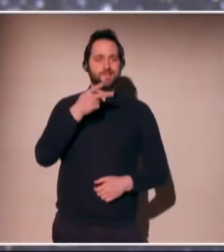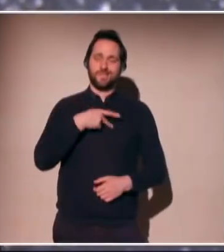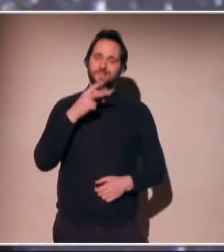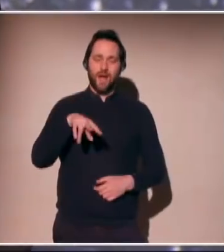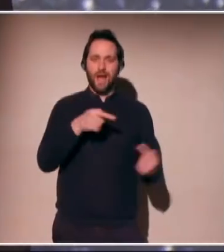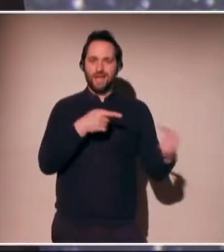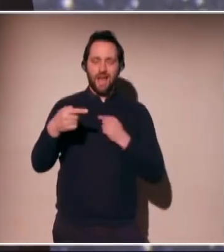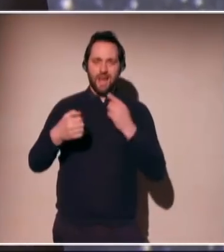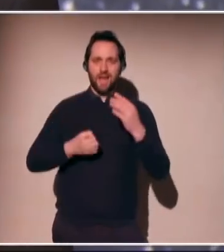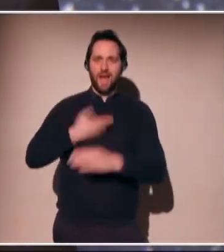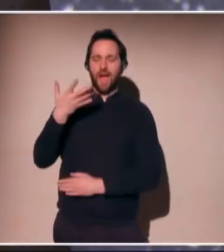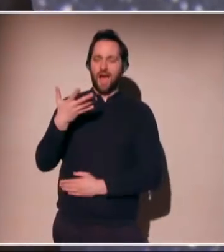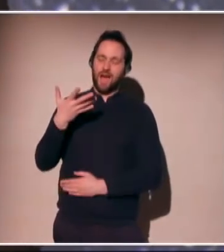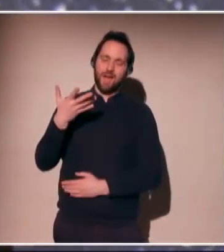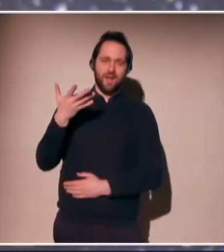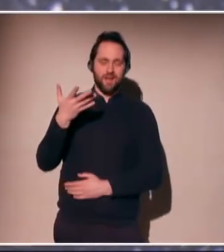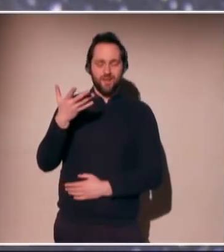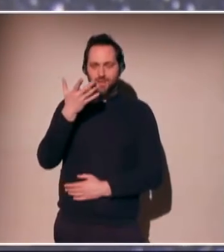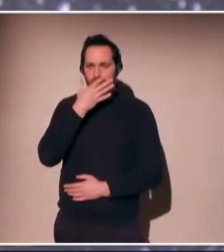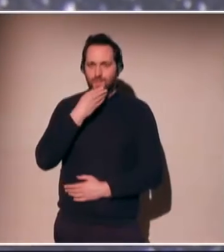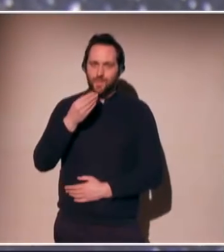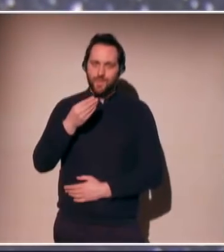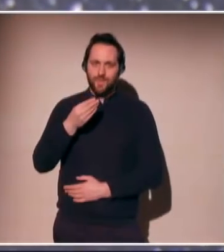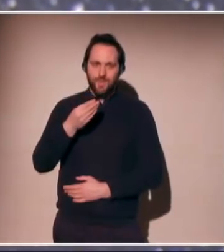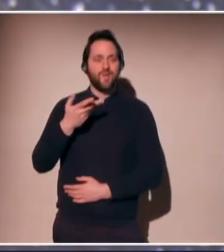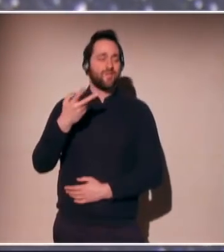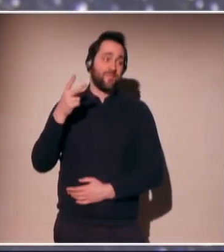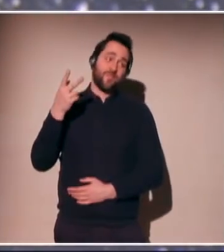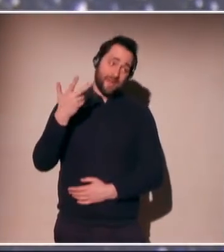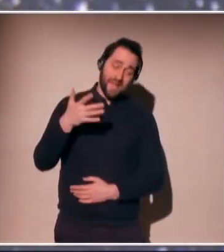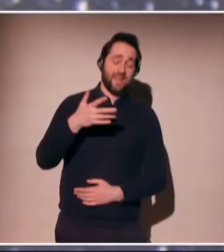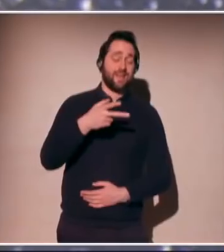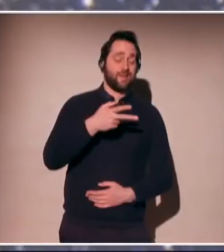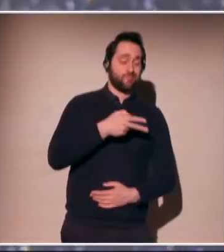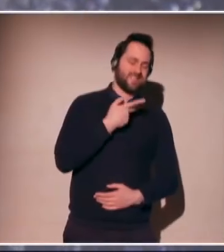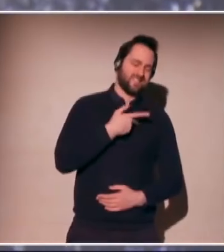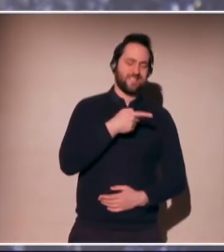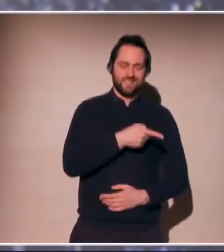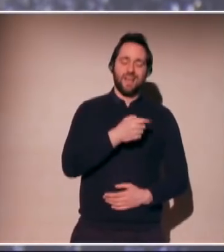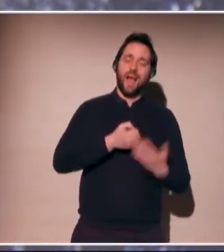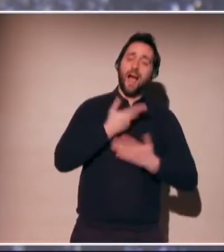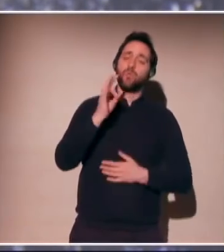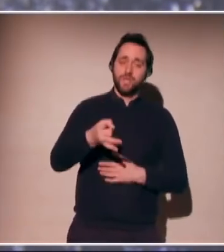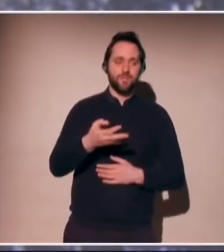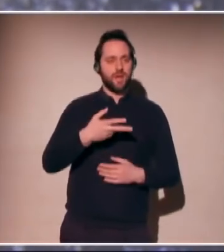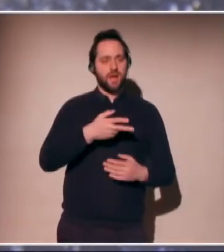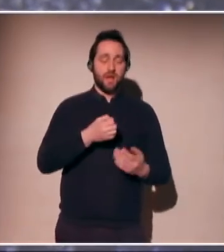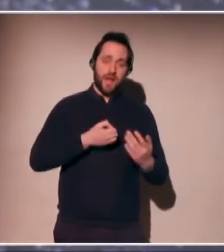go to work every day, we are acutely aware of the fact that